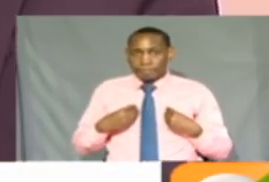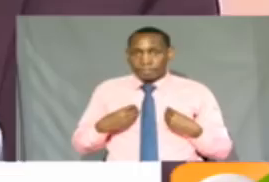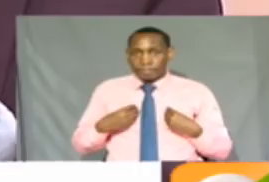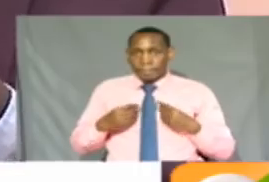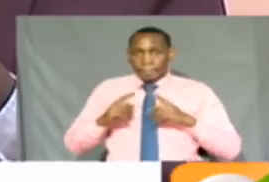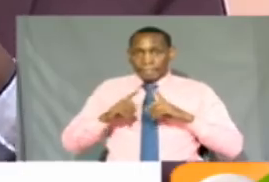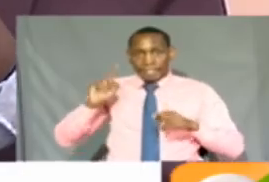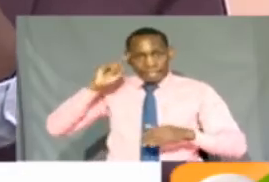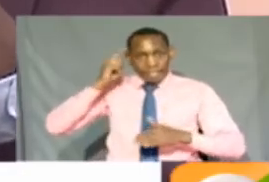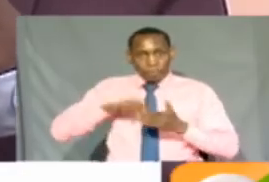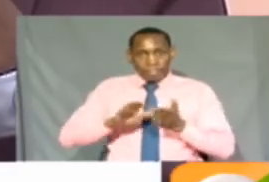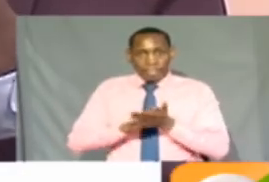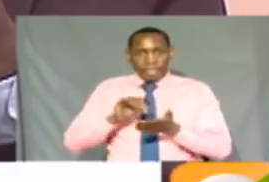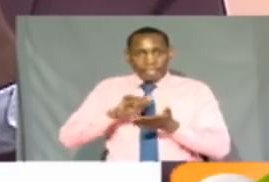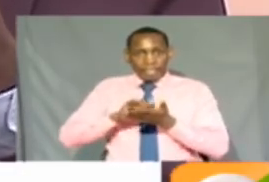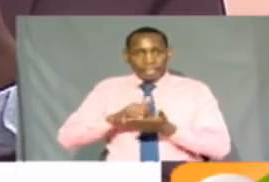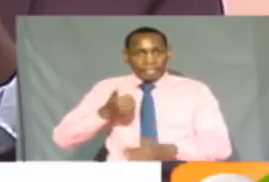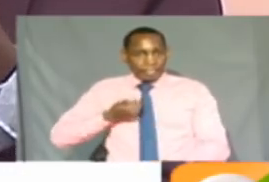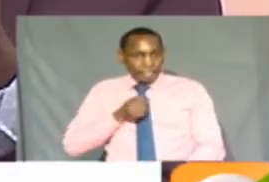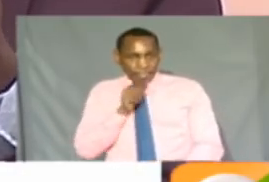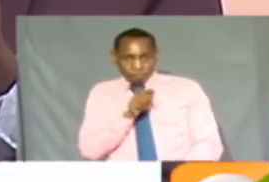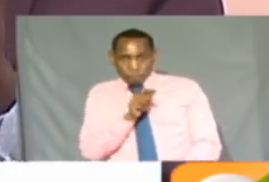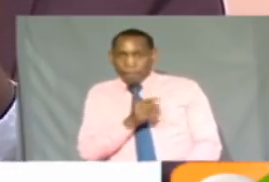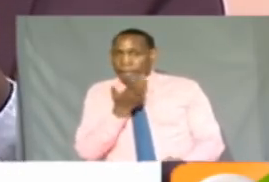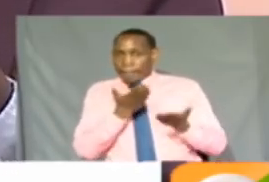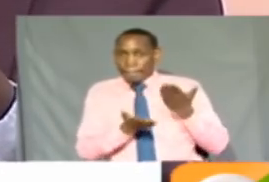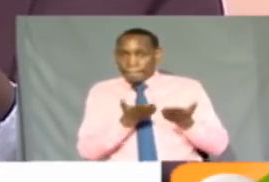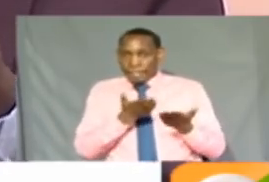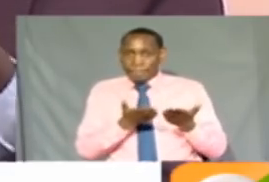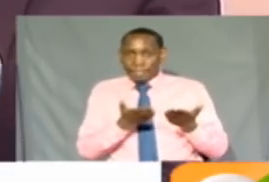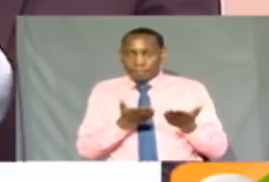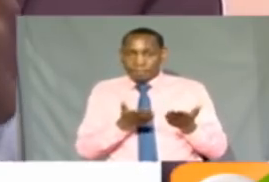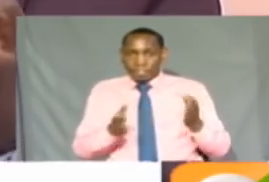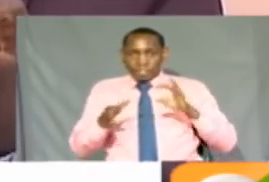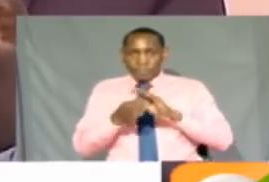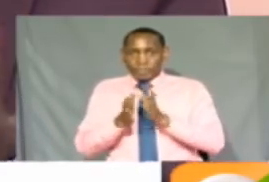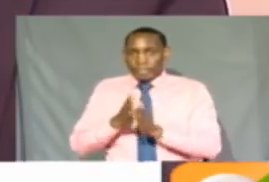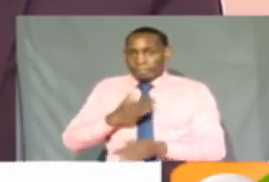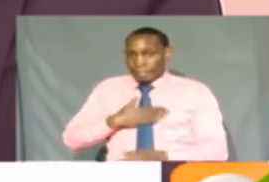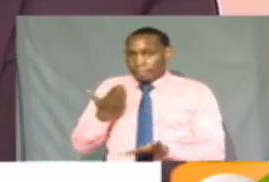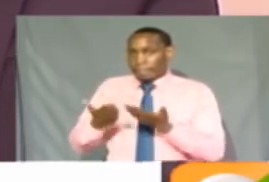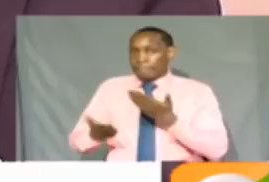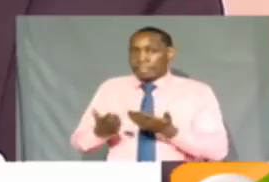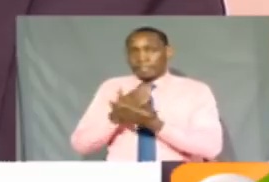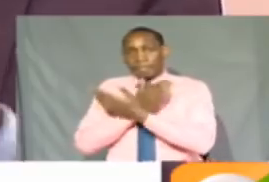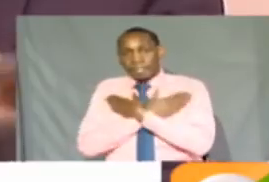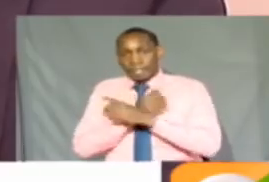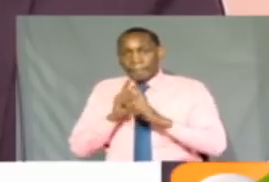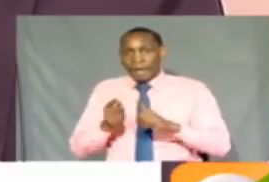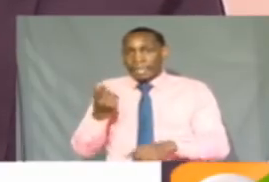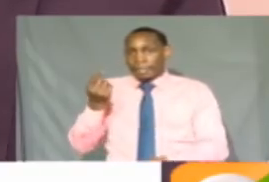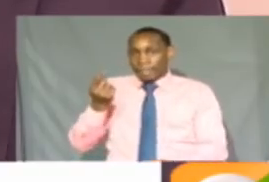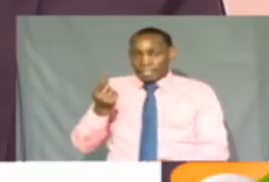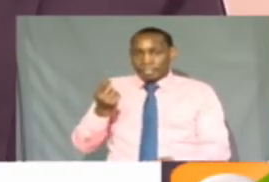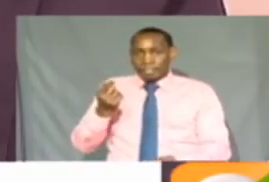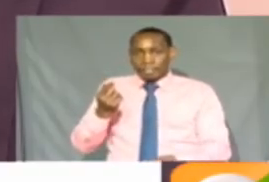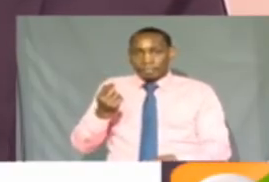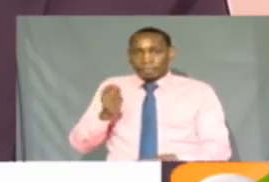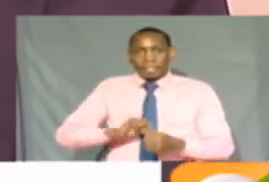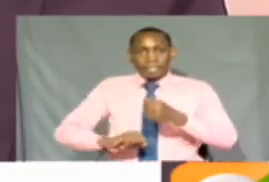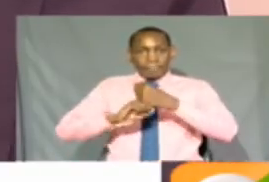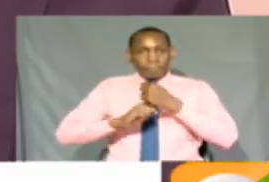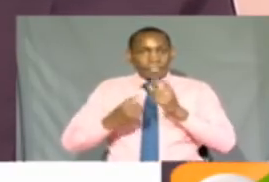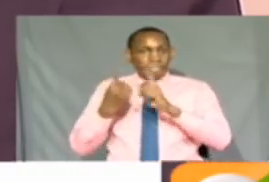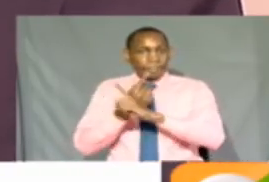that even if this girl is accepting me like this, maybe she's just with me because of, let's say, companionship, but finance she's getting from someone